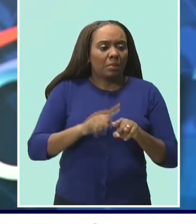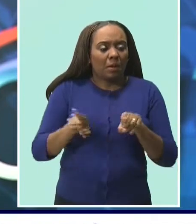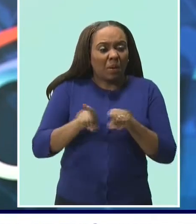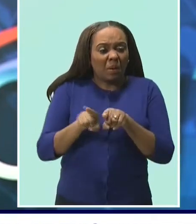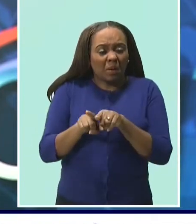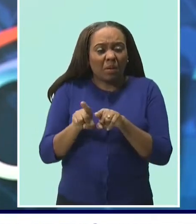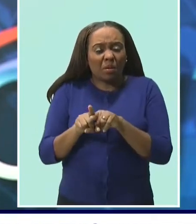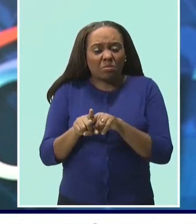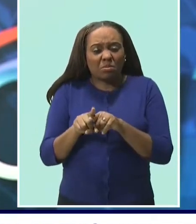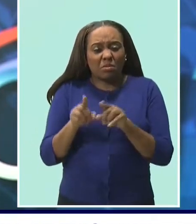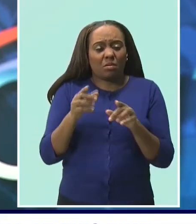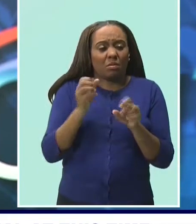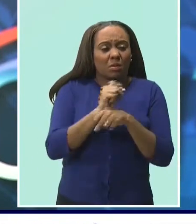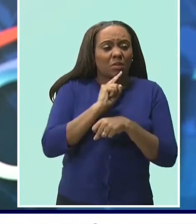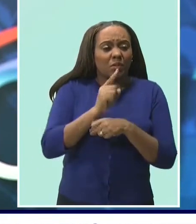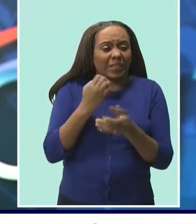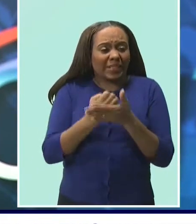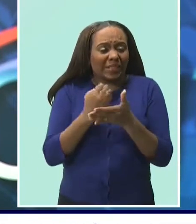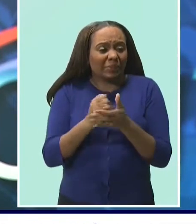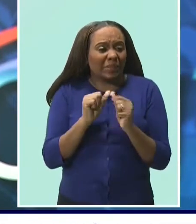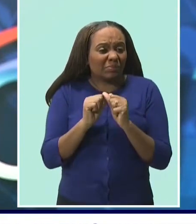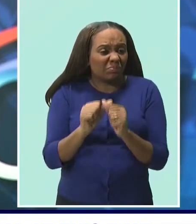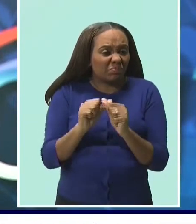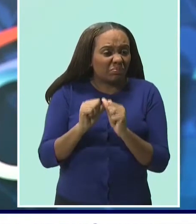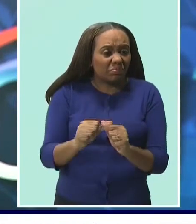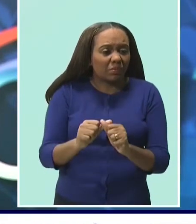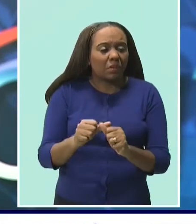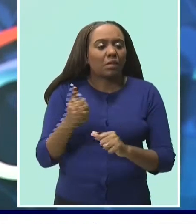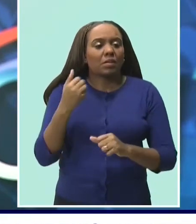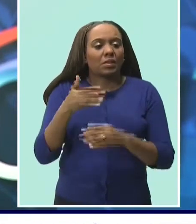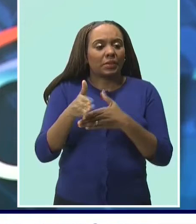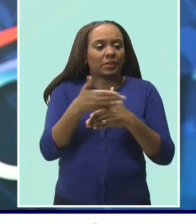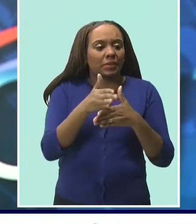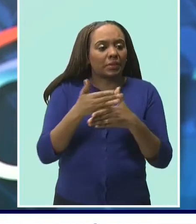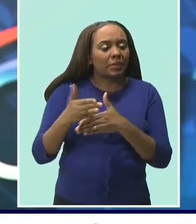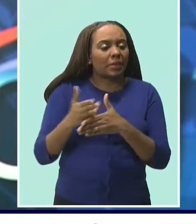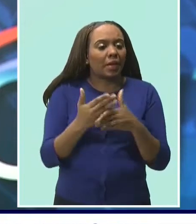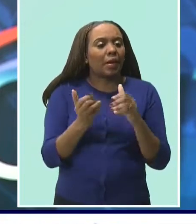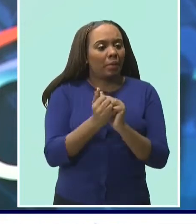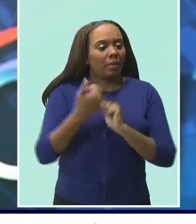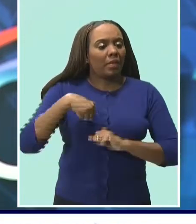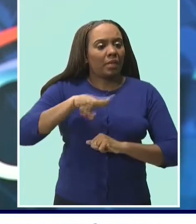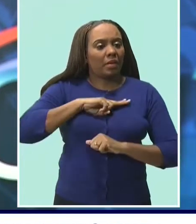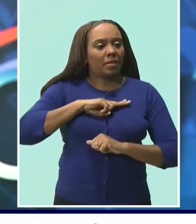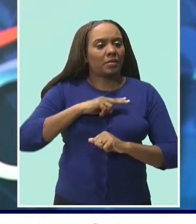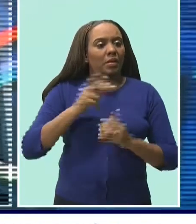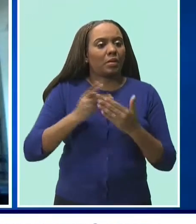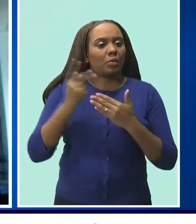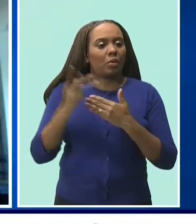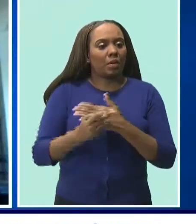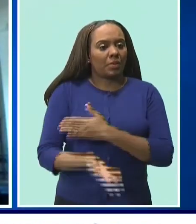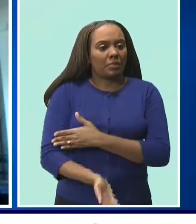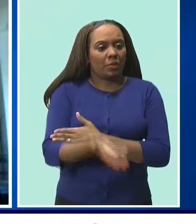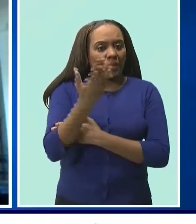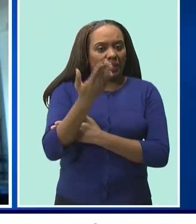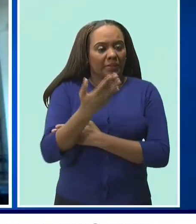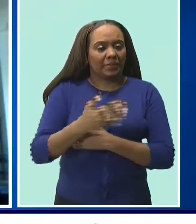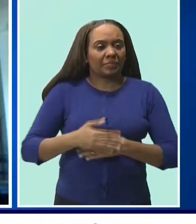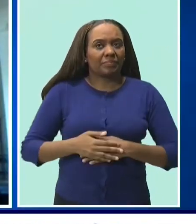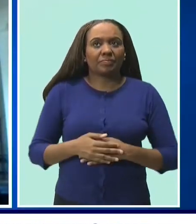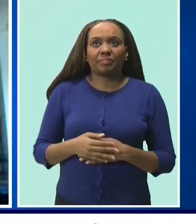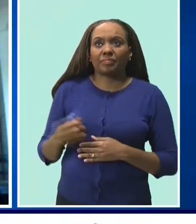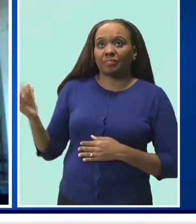on macroeconomics. She shared the view on CBC TV 8's Morning Barbados. The private sector really would